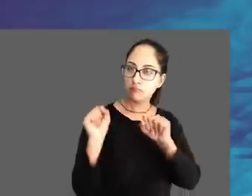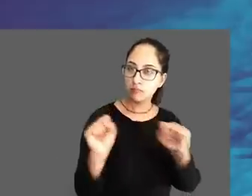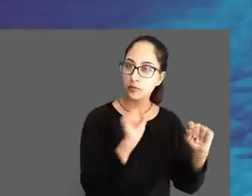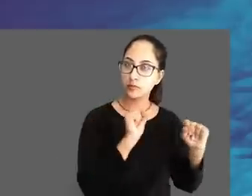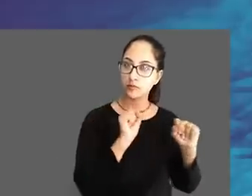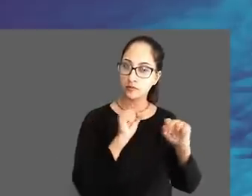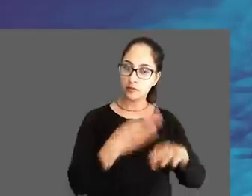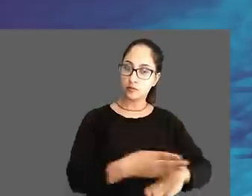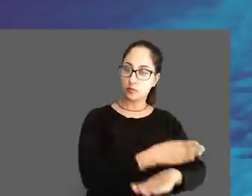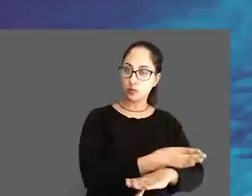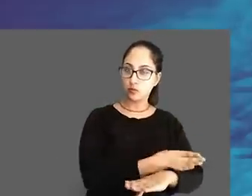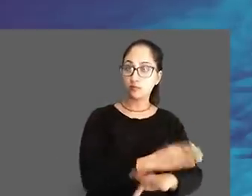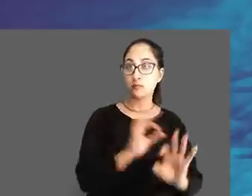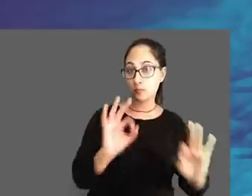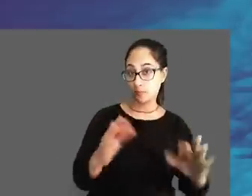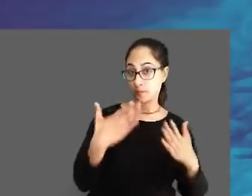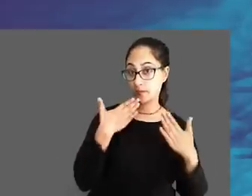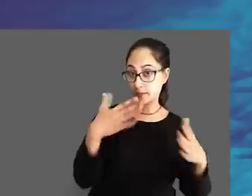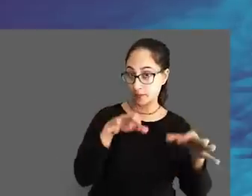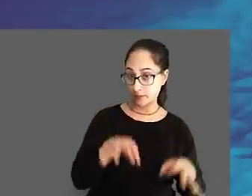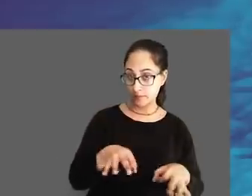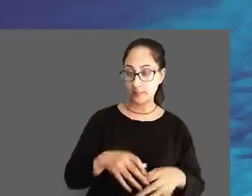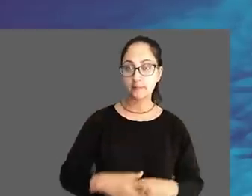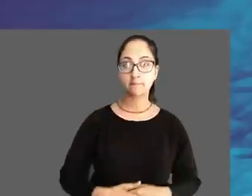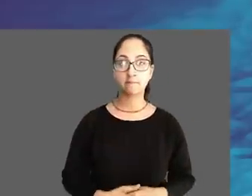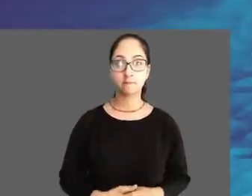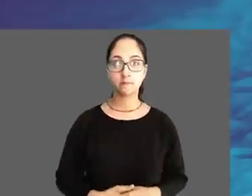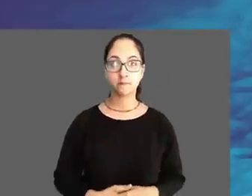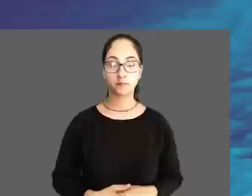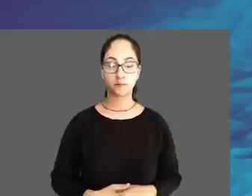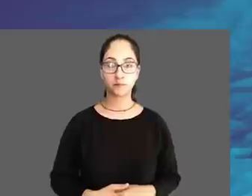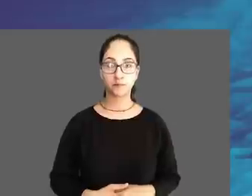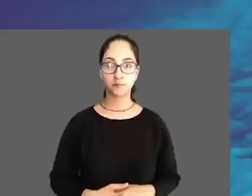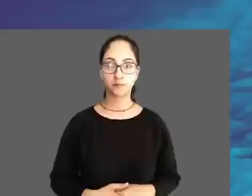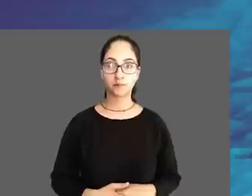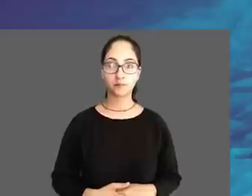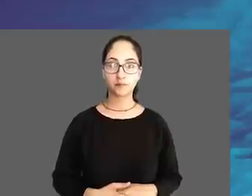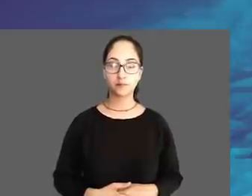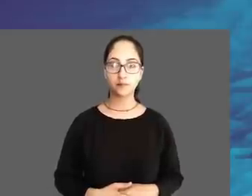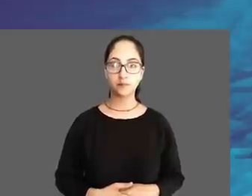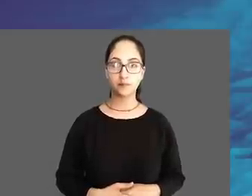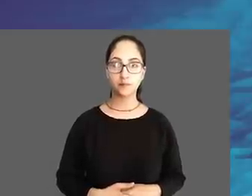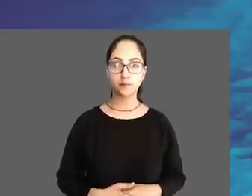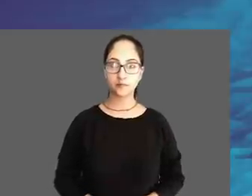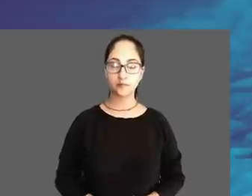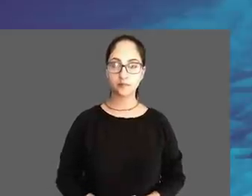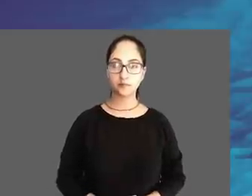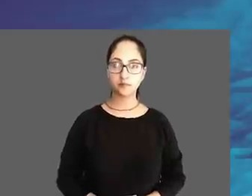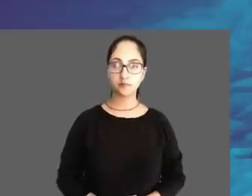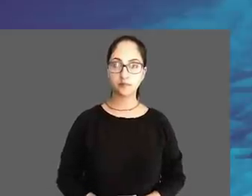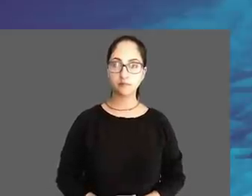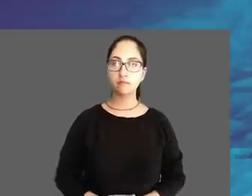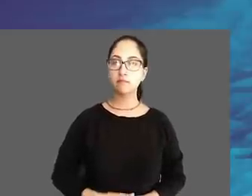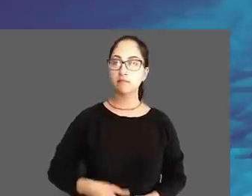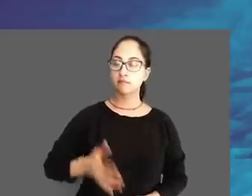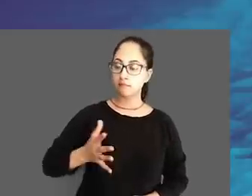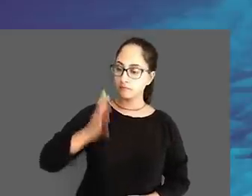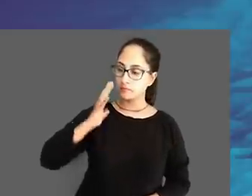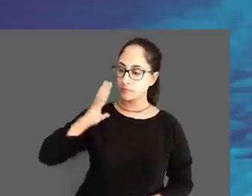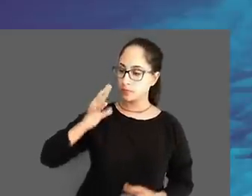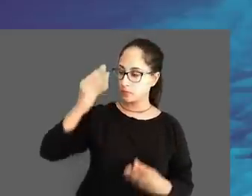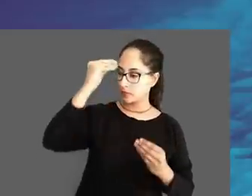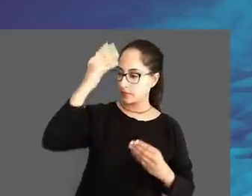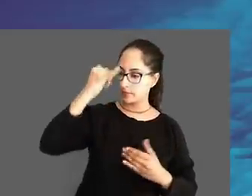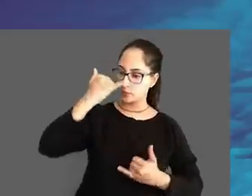example, and how that may have contributed to some of the misperceptions around Islam and the association in some